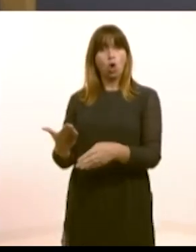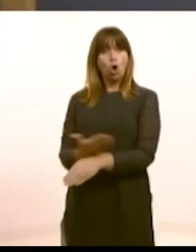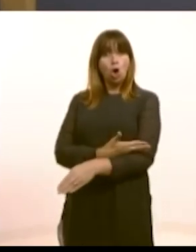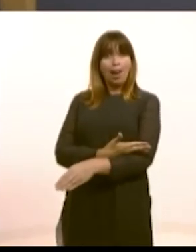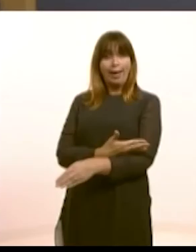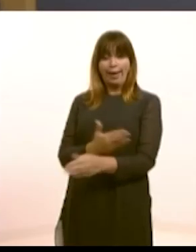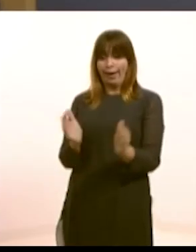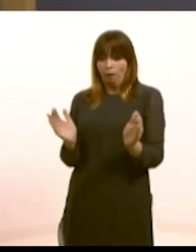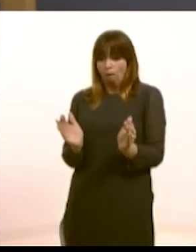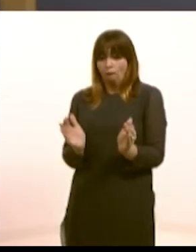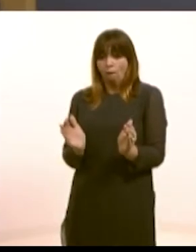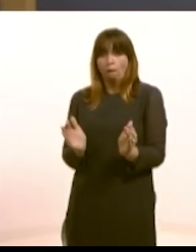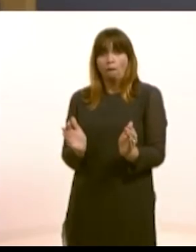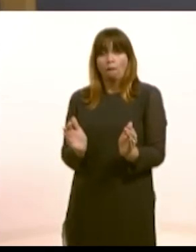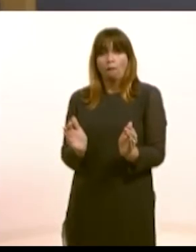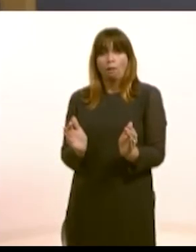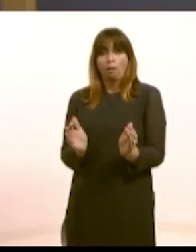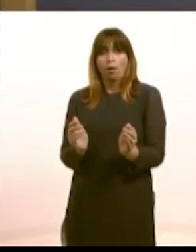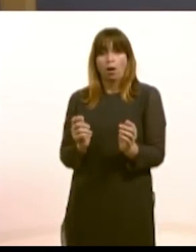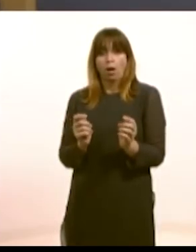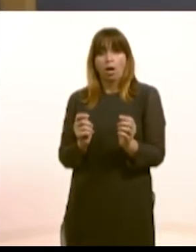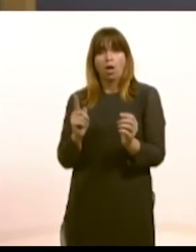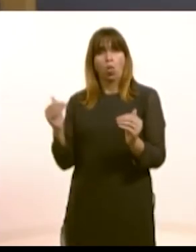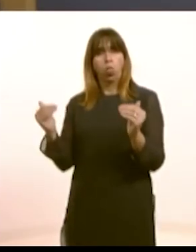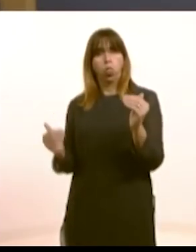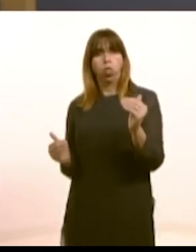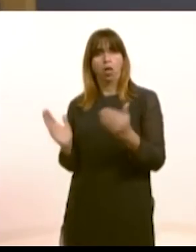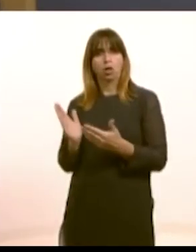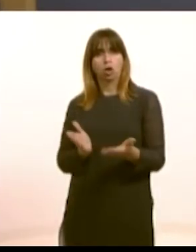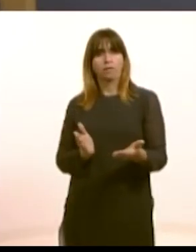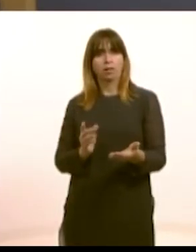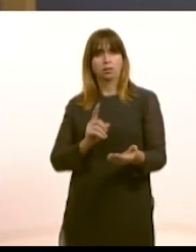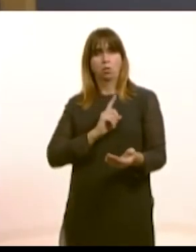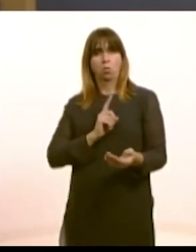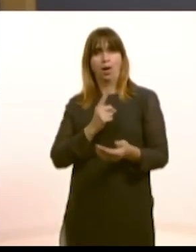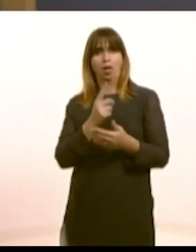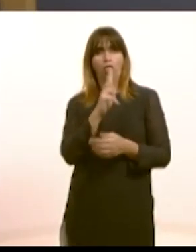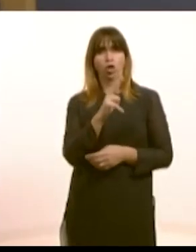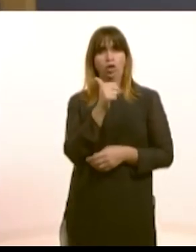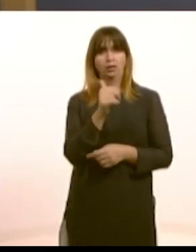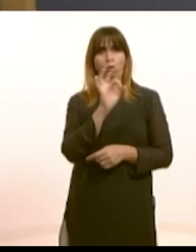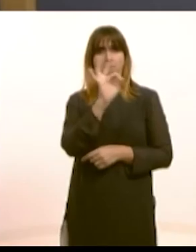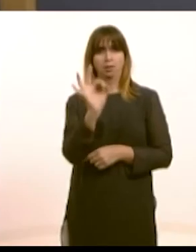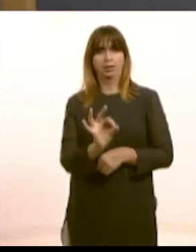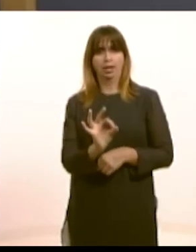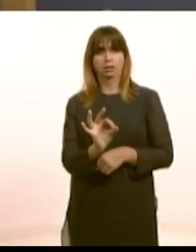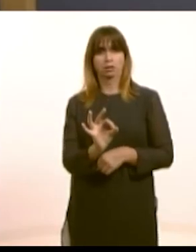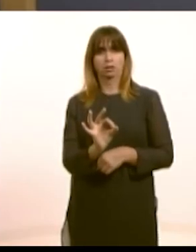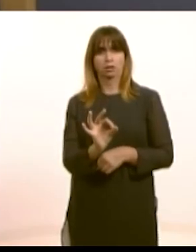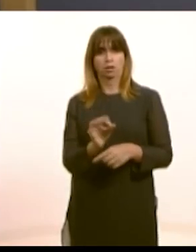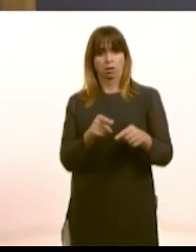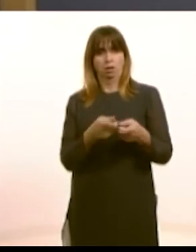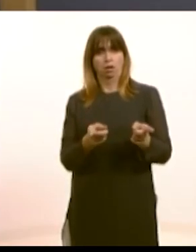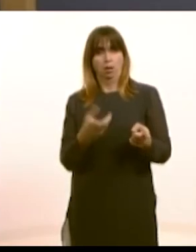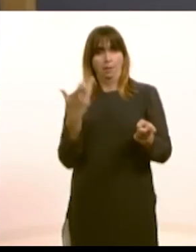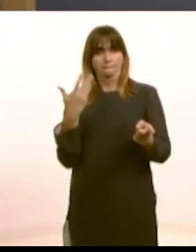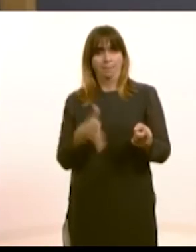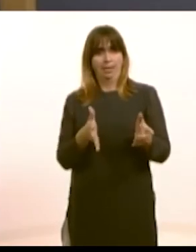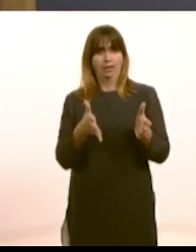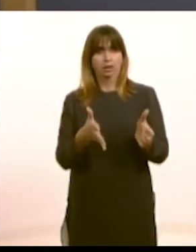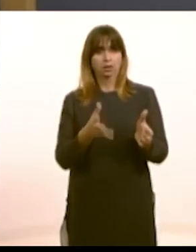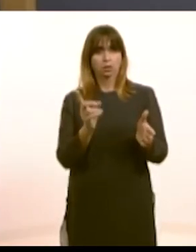are given a secondary and second-rate service here in Wales. Only 31%, for example, of premature babies are